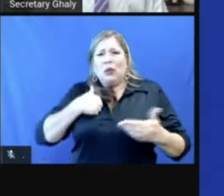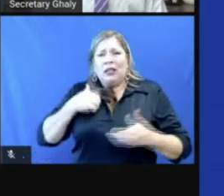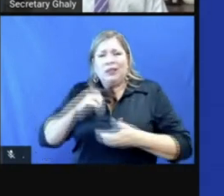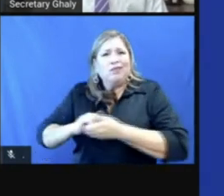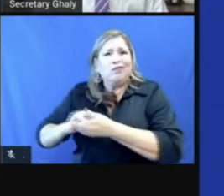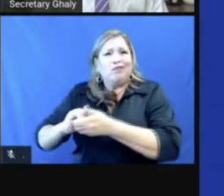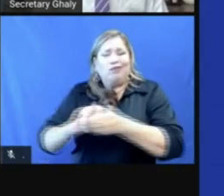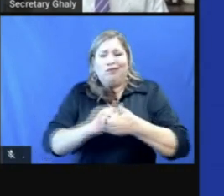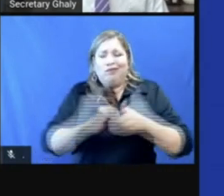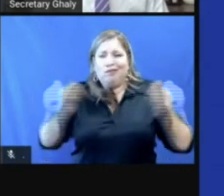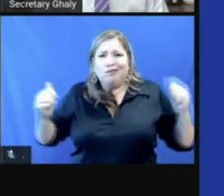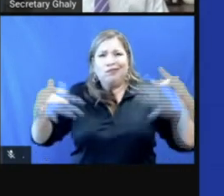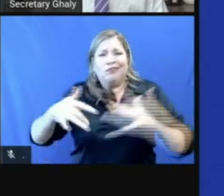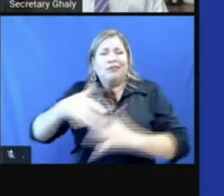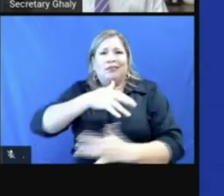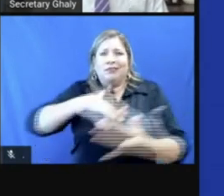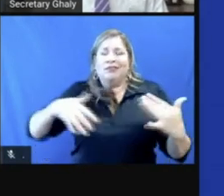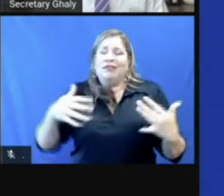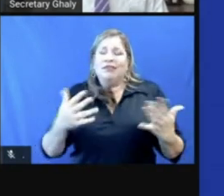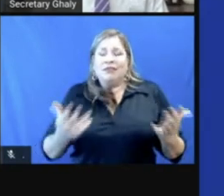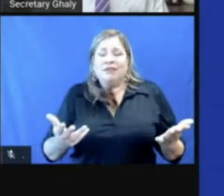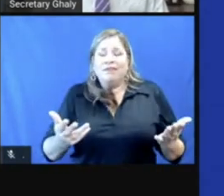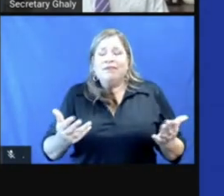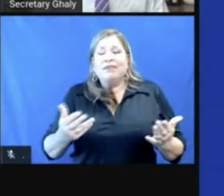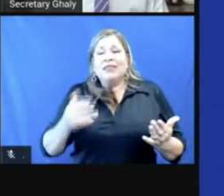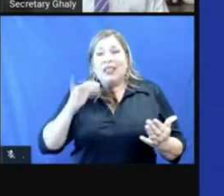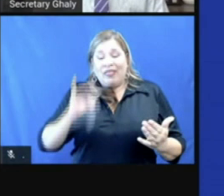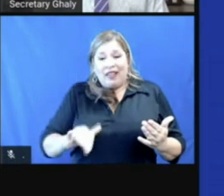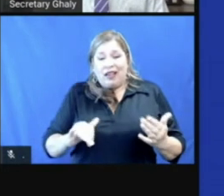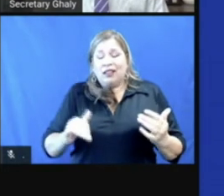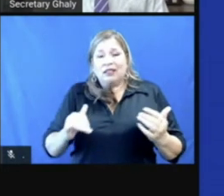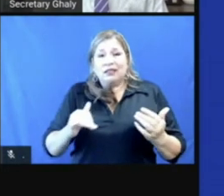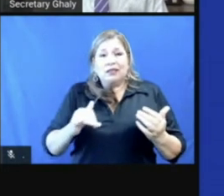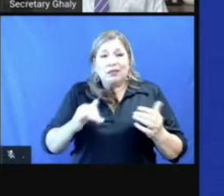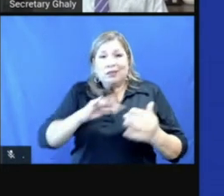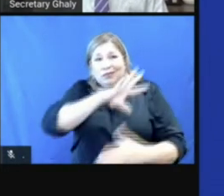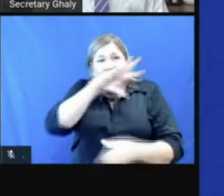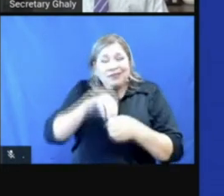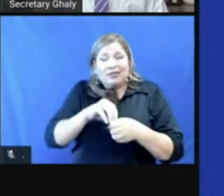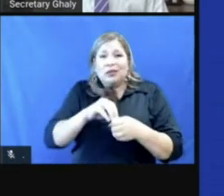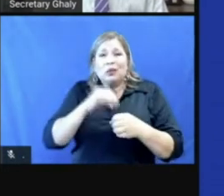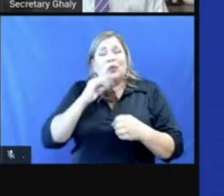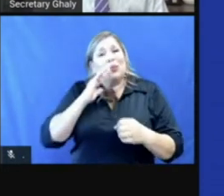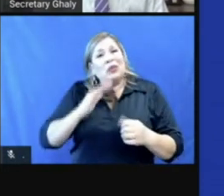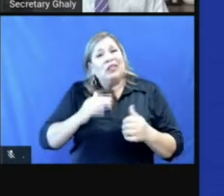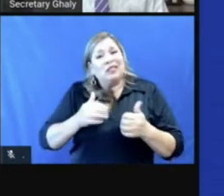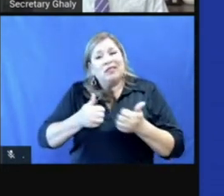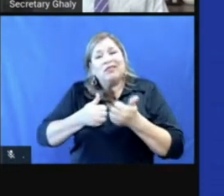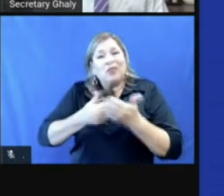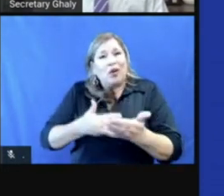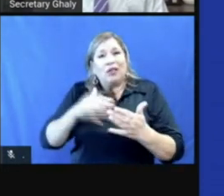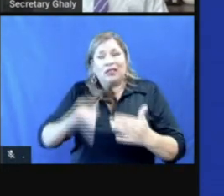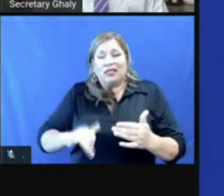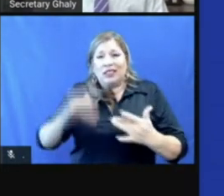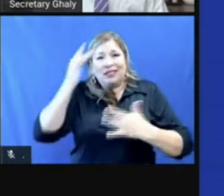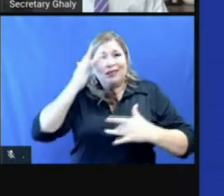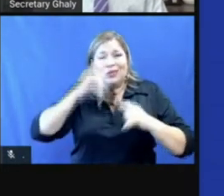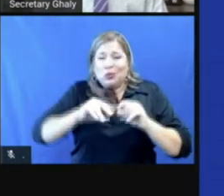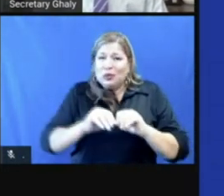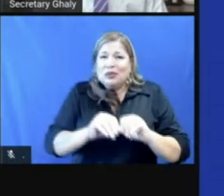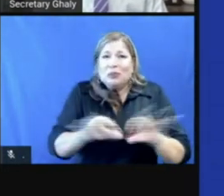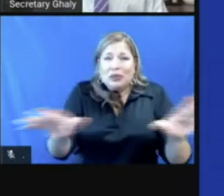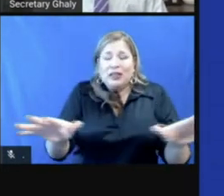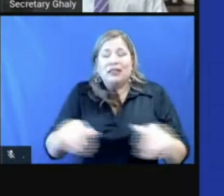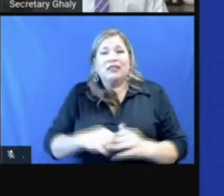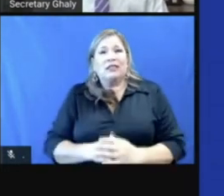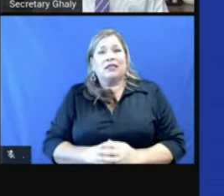usually always do. All of those things create opportunities for the virus to spread, opportunities